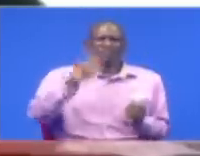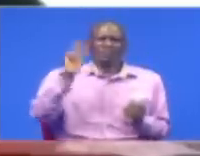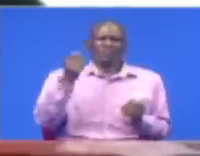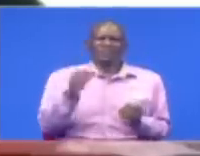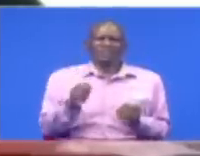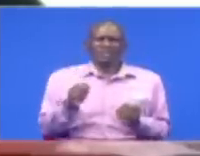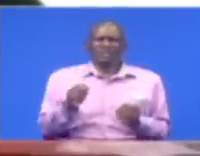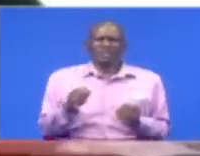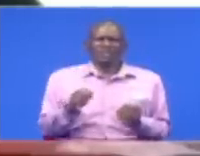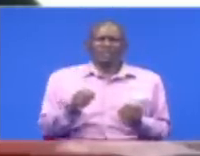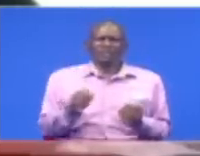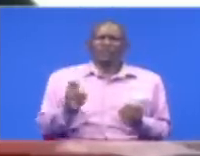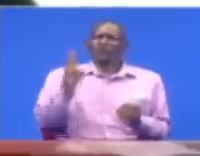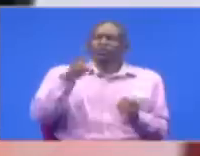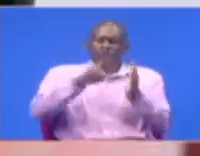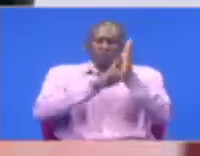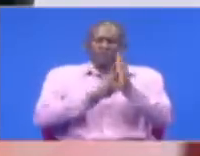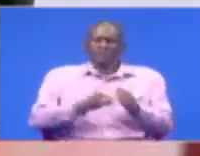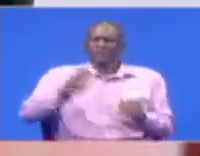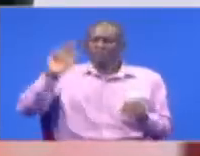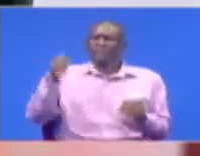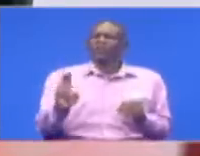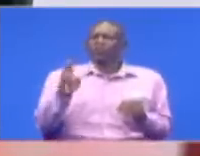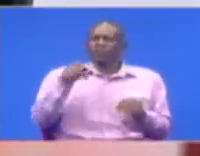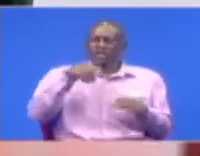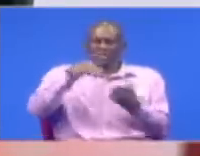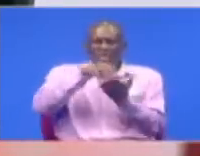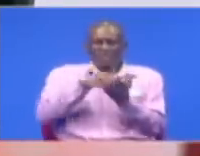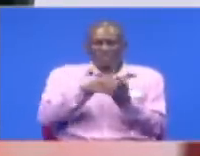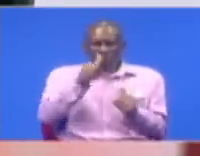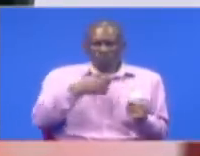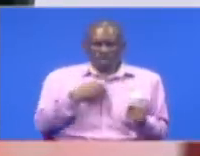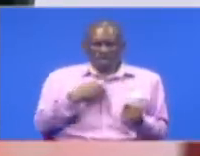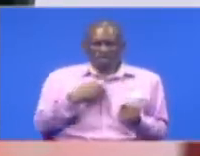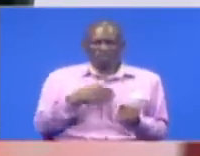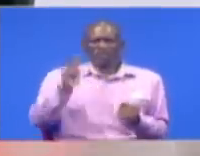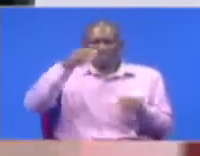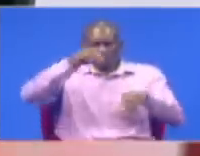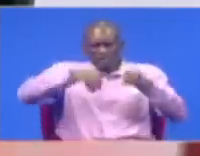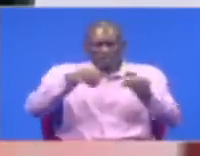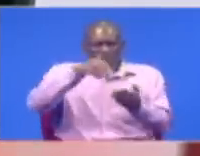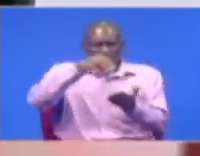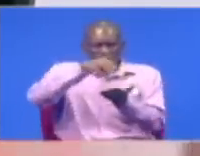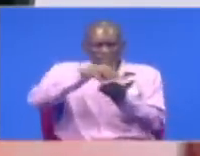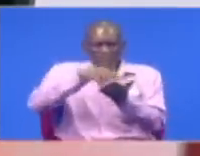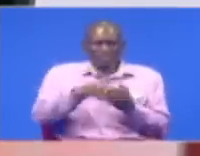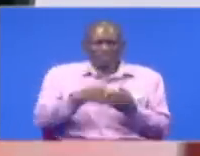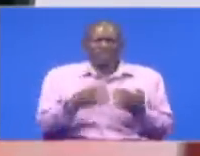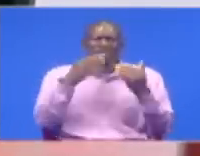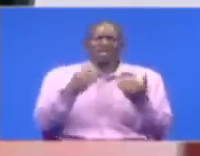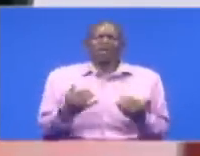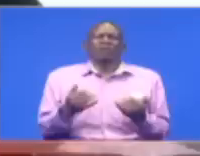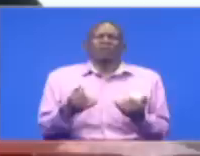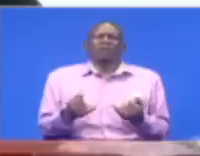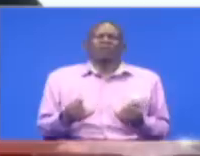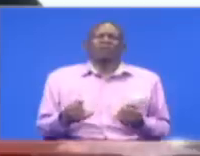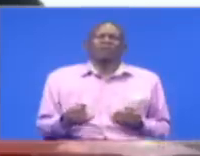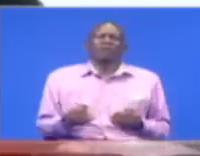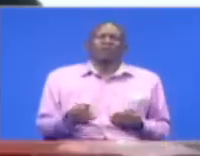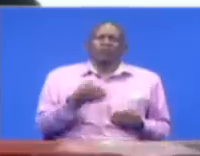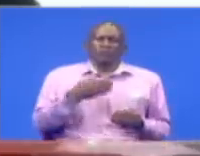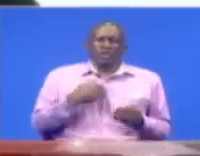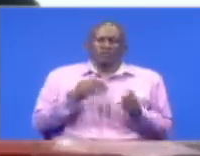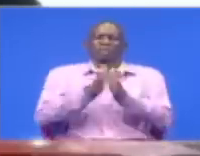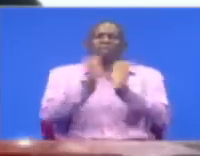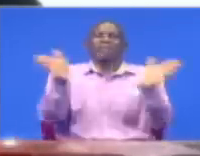the President in the petitions that we have had. Correct. So obviously, there's a